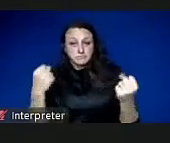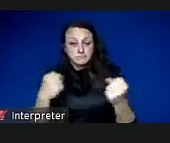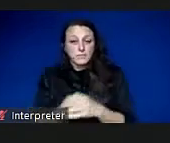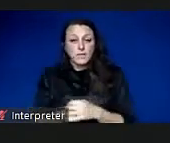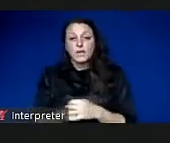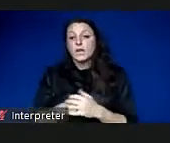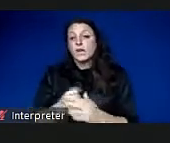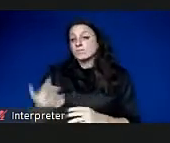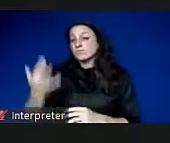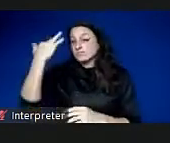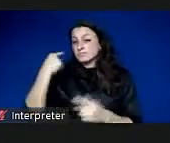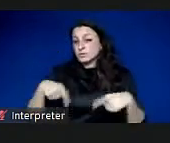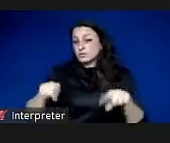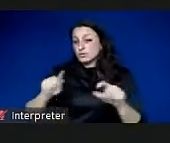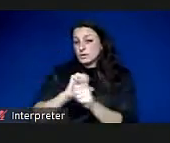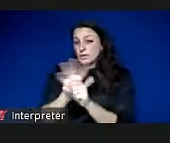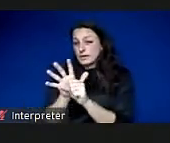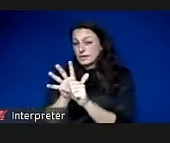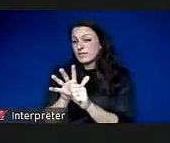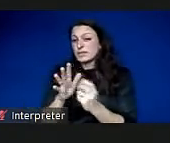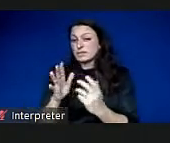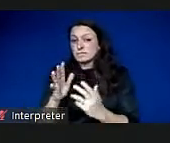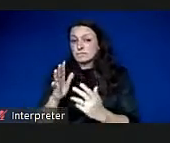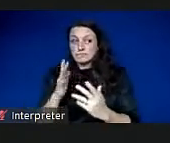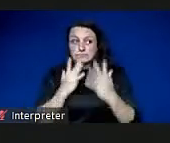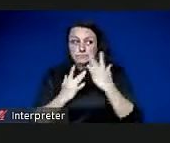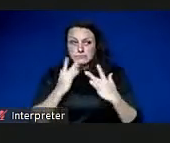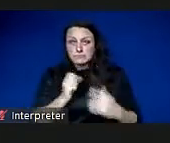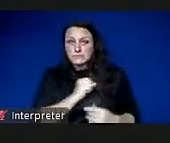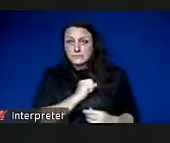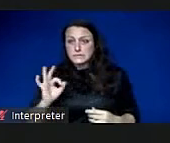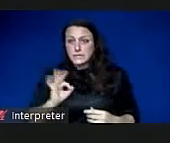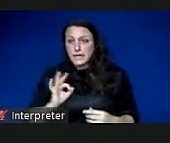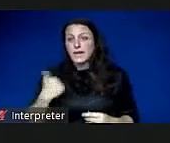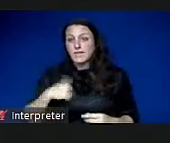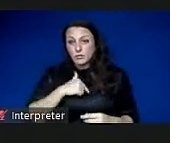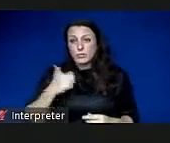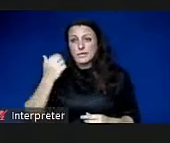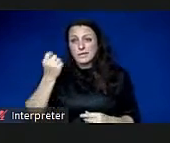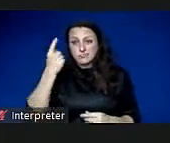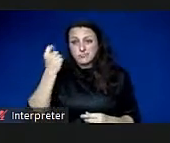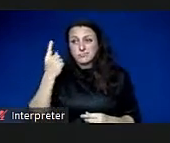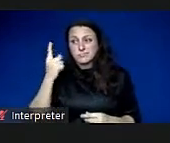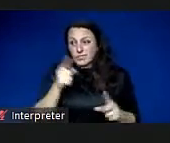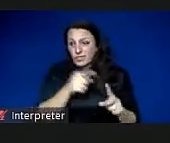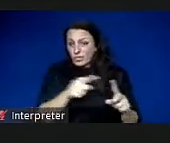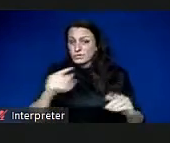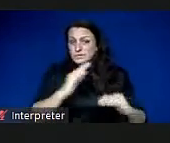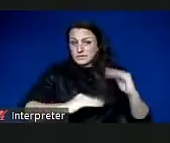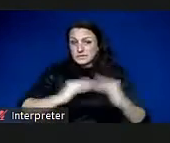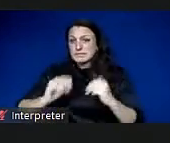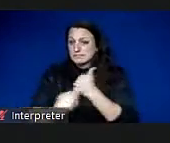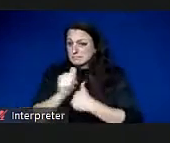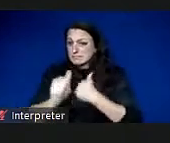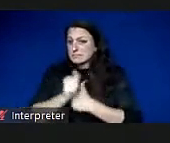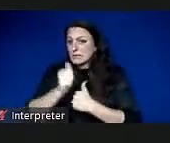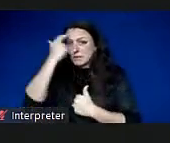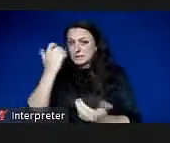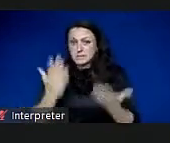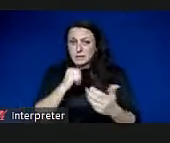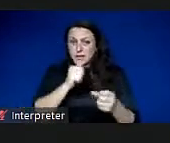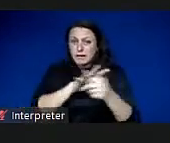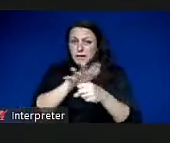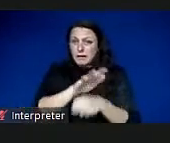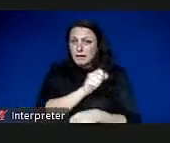staffing shortages, we realized would likely be a major threat to these facilities. We knew that the long-term